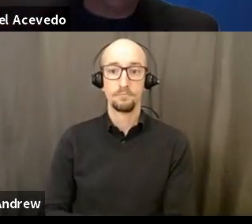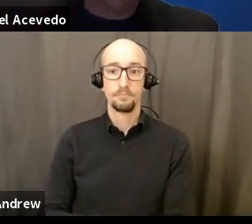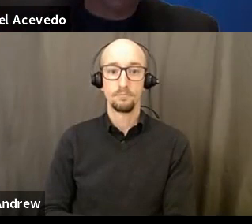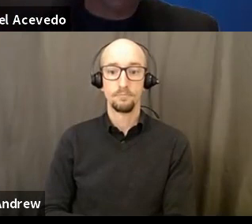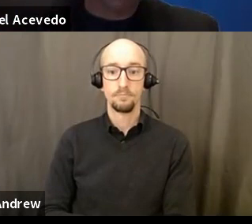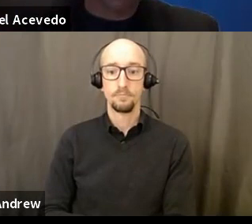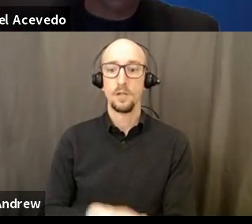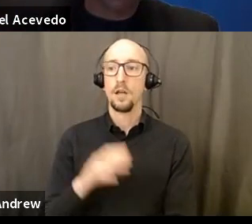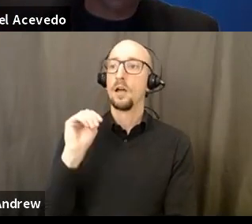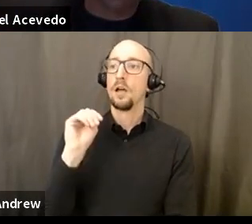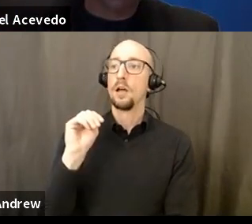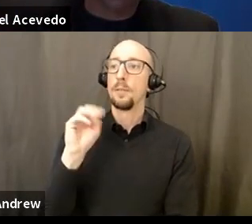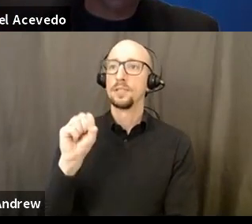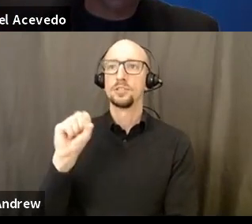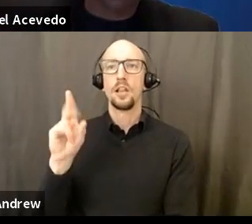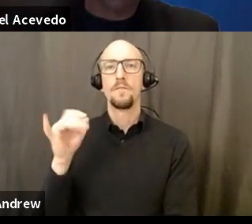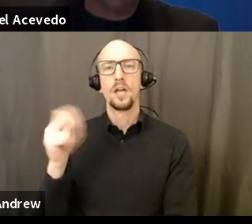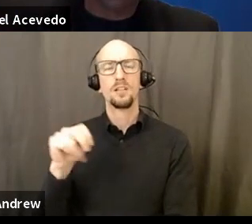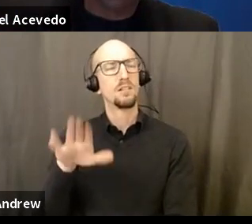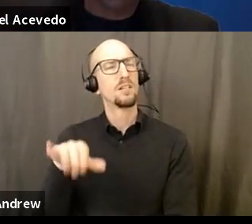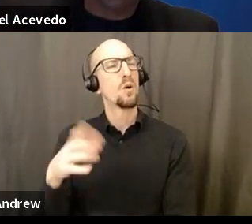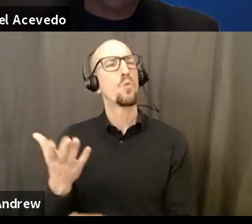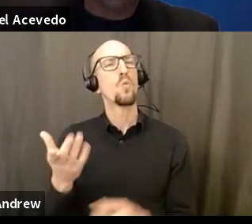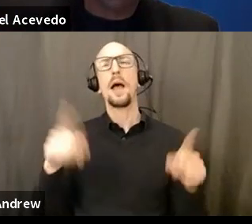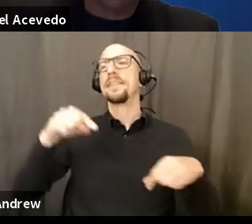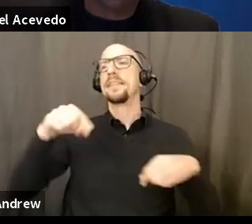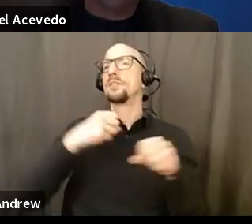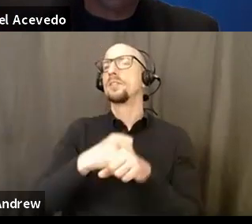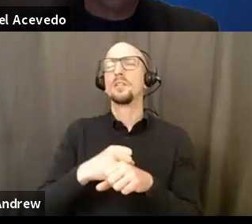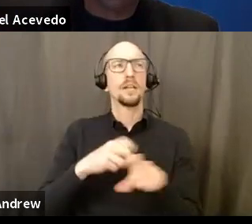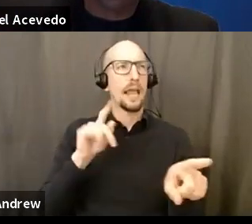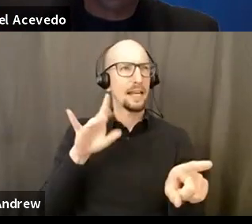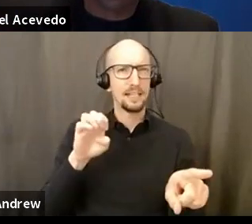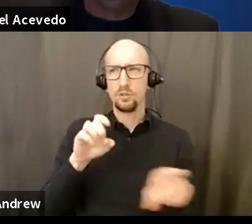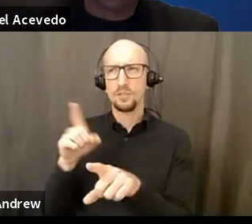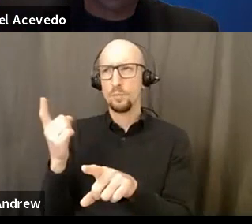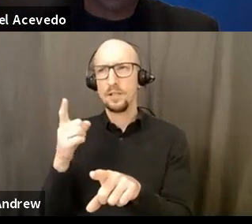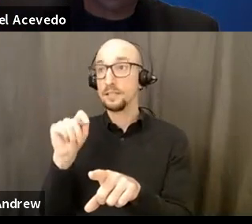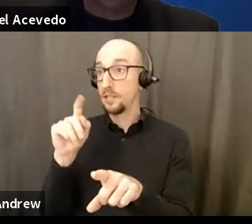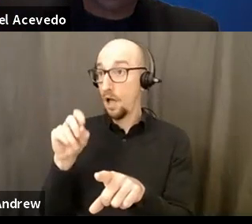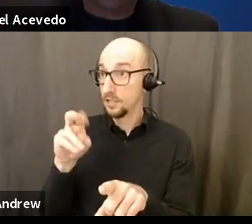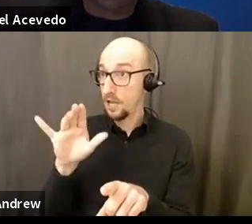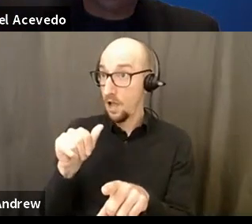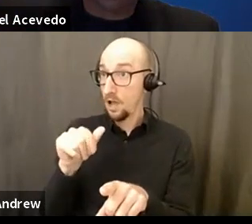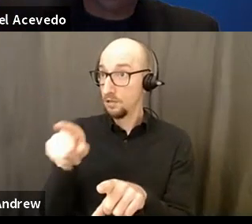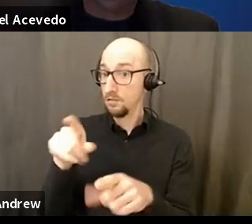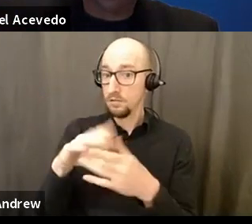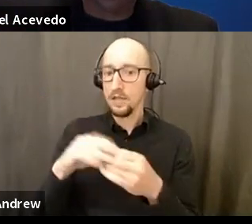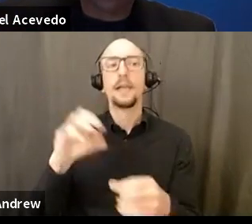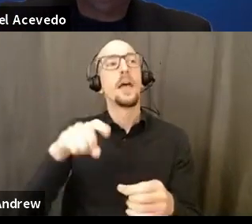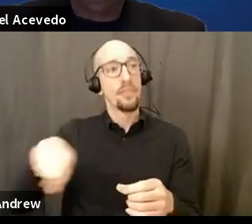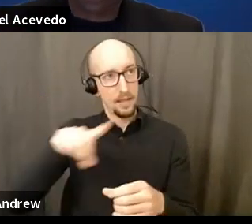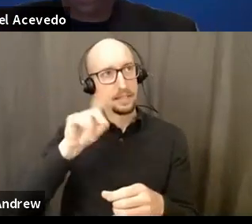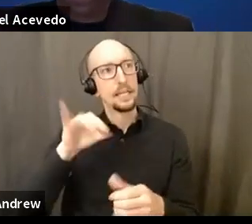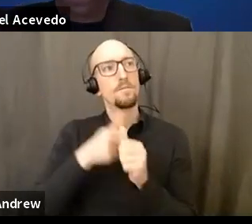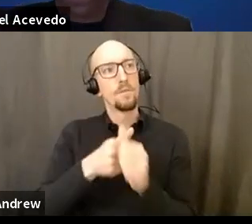What happened this year? I heard Katie or someone, one of the school leaders. Okay, Tanya, you can Yeah. go. What happened? So they did go by